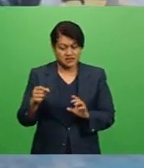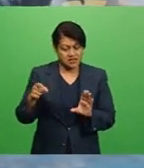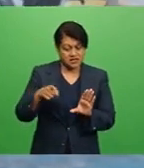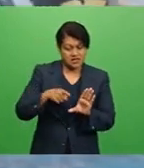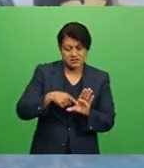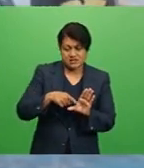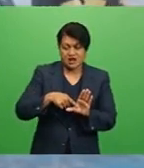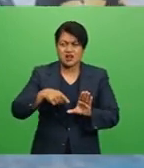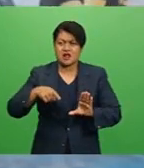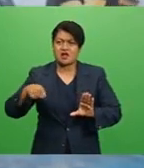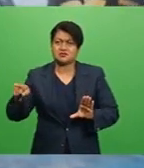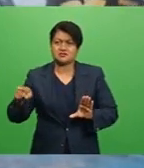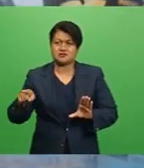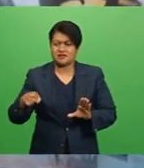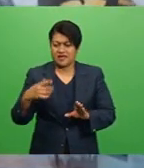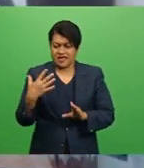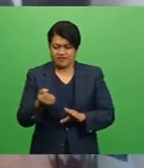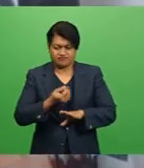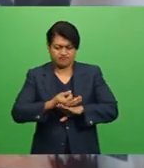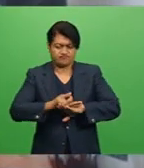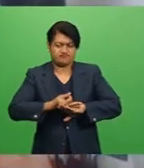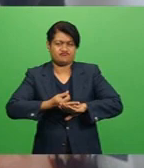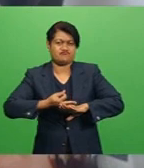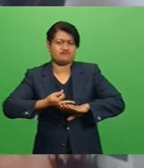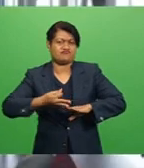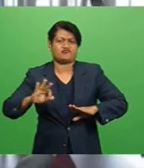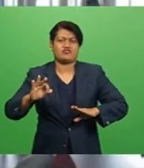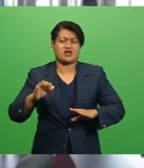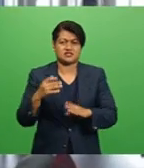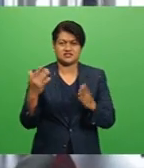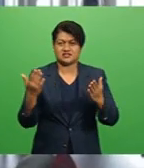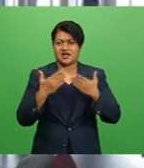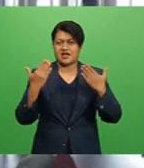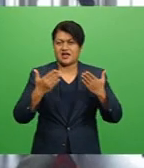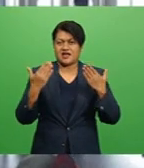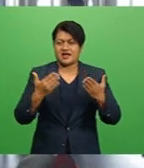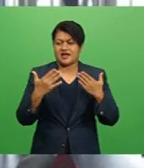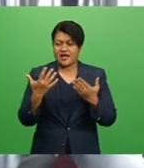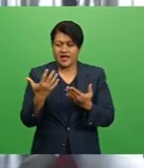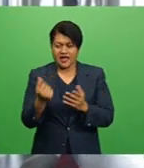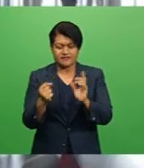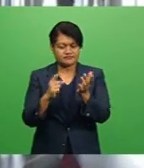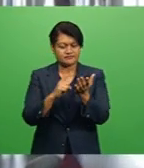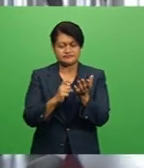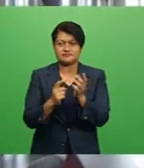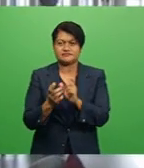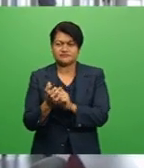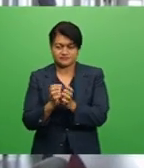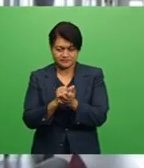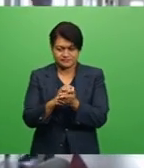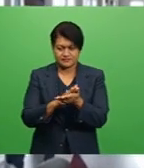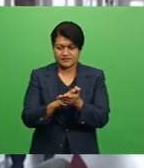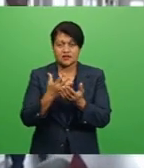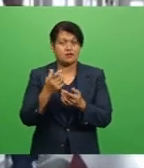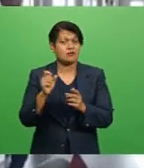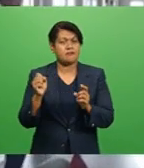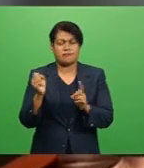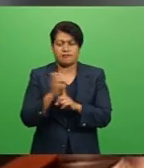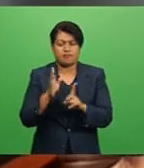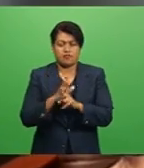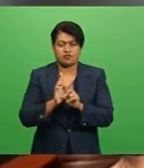there's lots of fresh air, space. We have sanitizers around. As I mentioned, physical distancing,